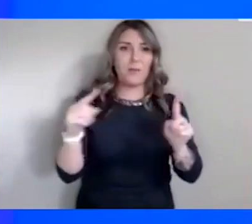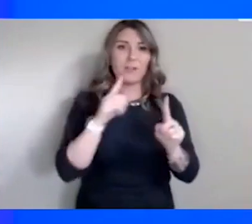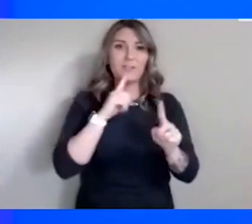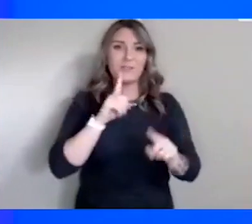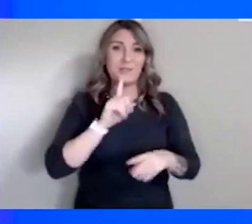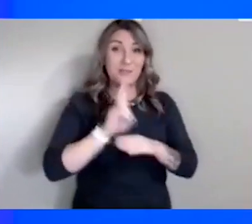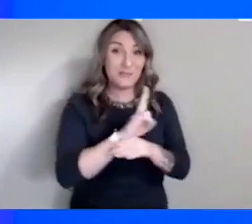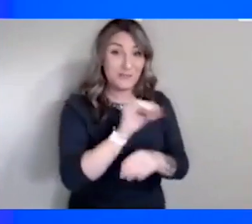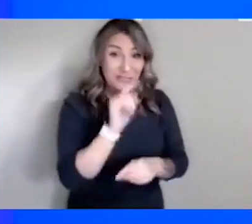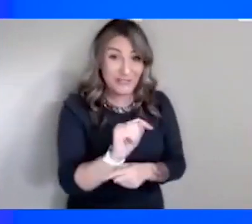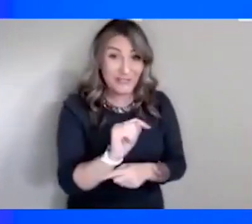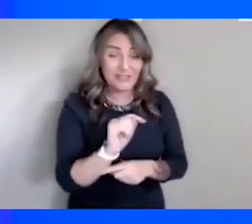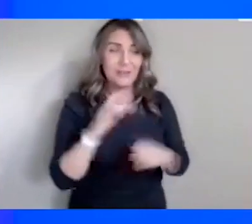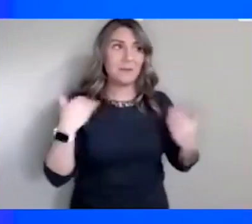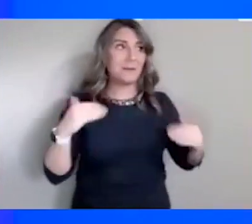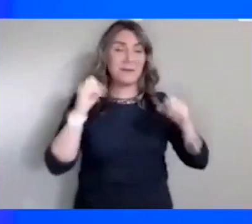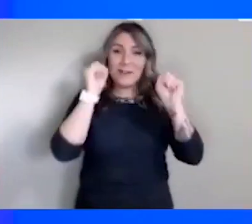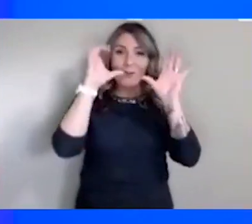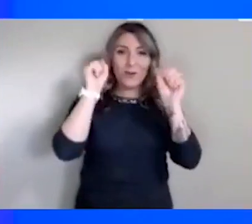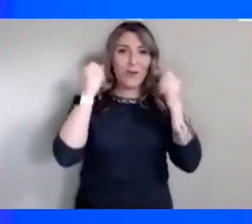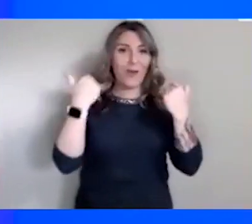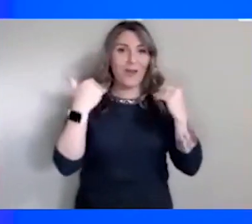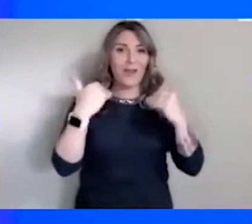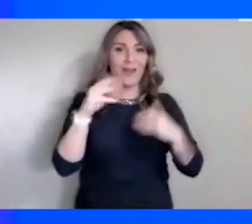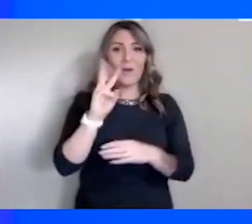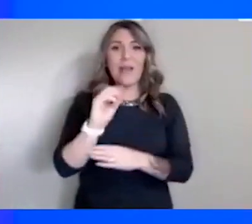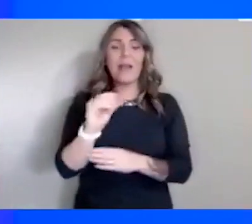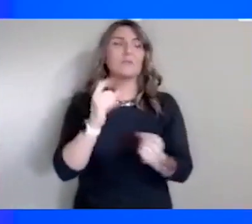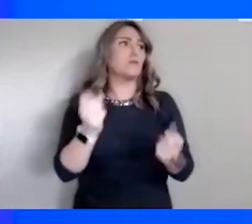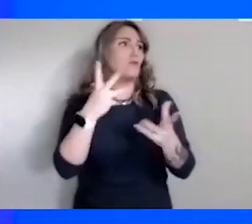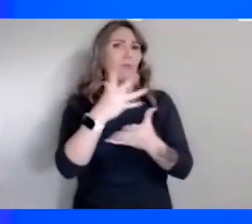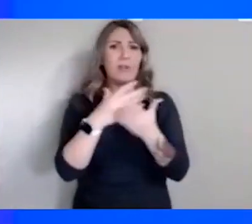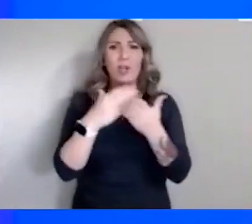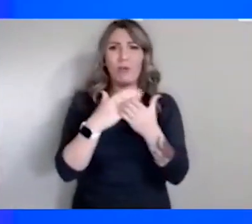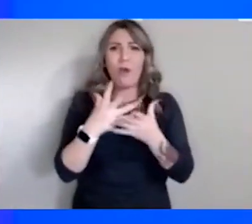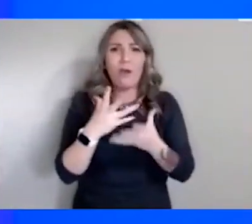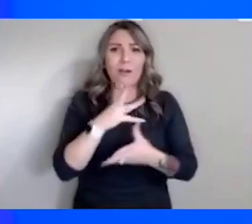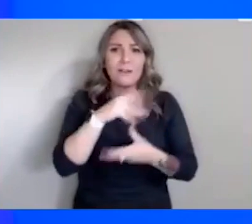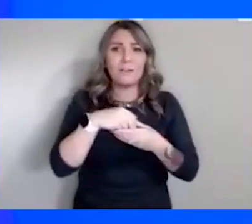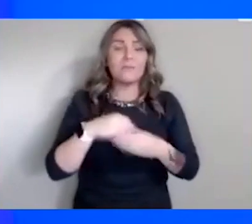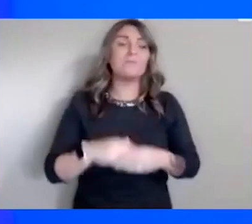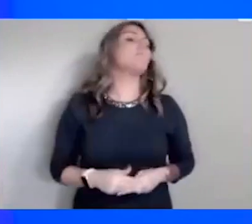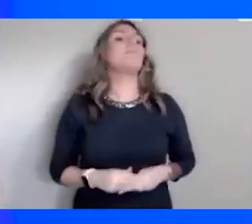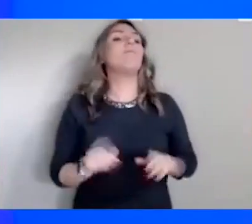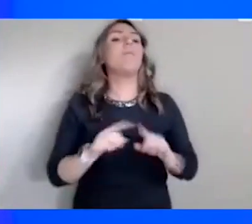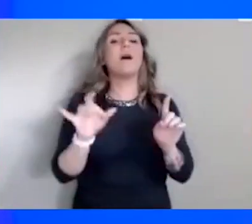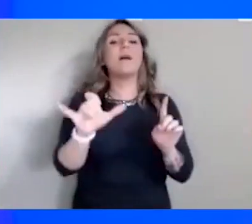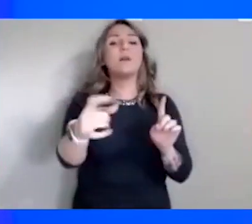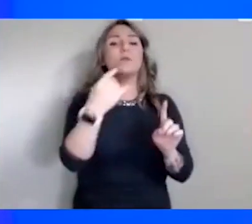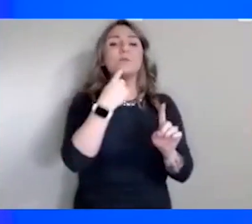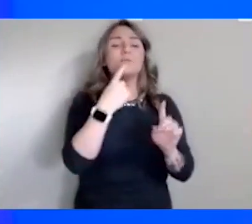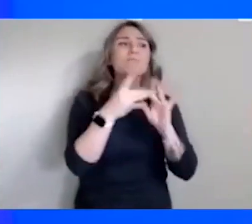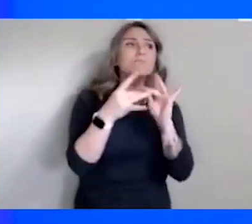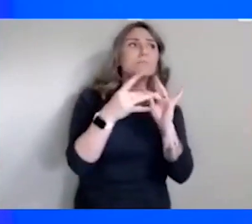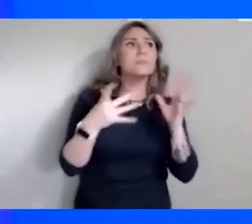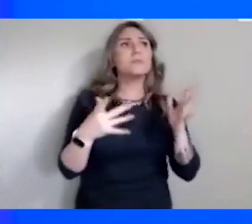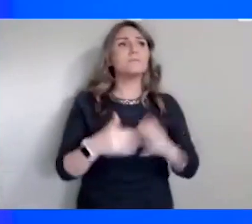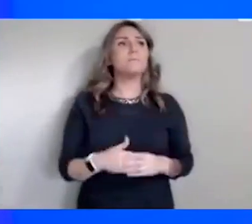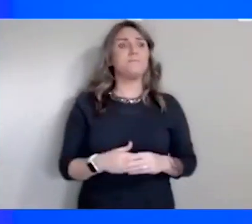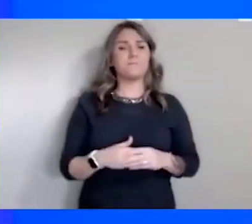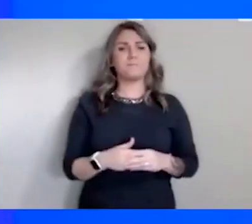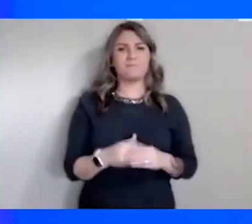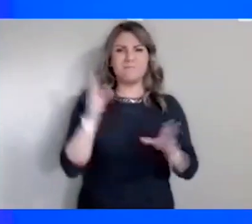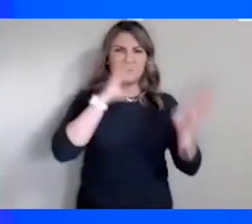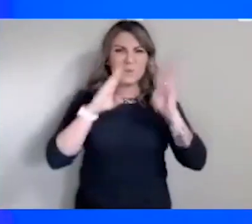that's incredible. And there's just so many components to that. But like you talked about, people worried about, what's in the